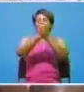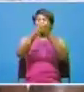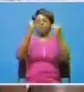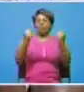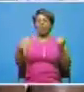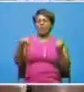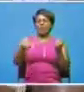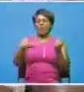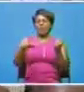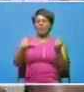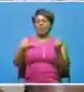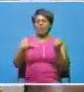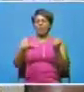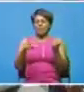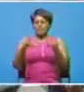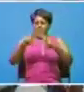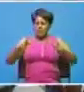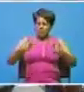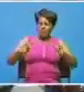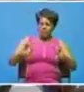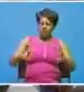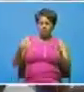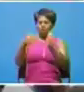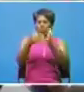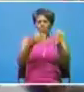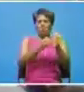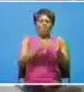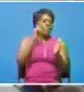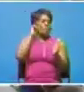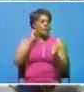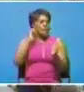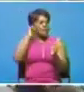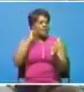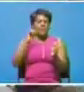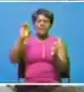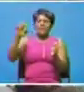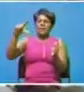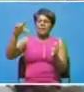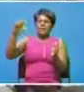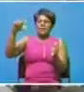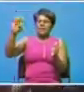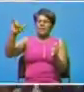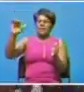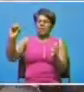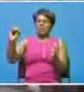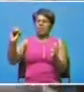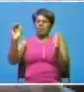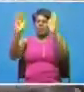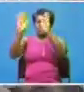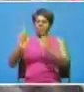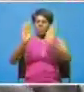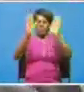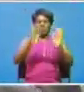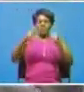NASA principals hunting in packs with several stopovers in the counties of Nandi and Elgeyo Marakwet, culminating in a rally at the